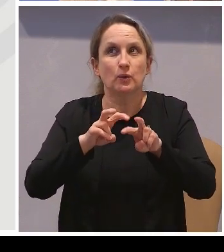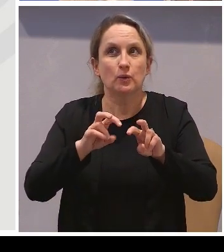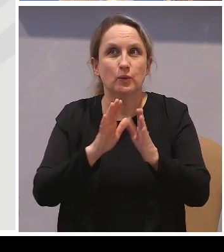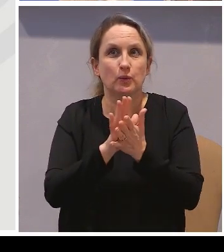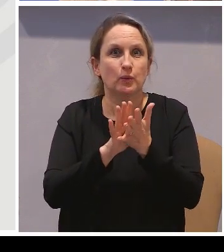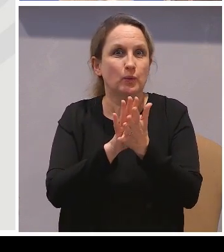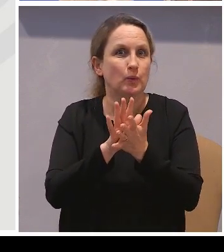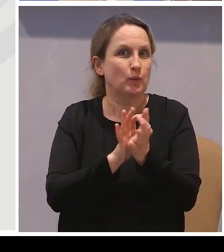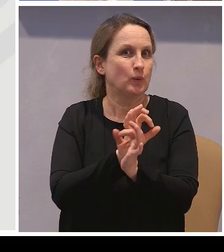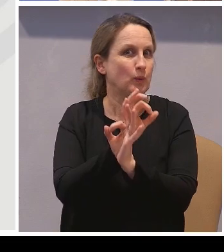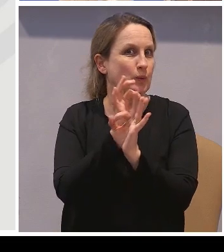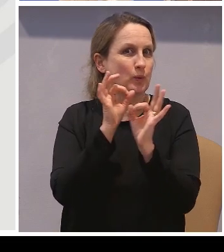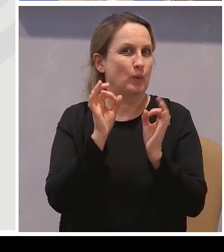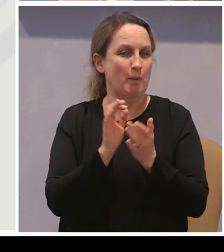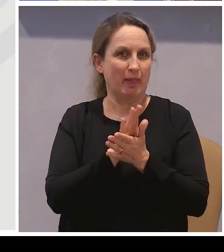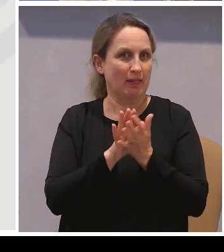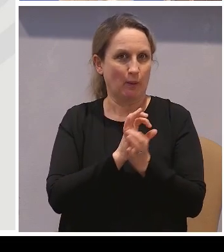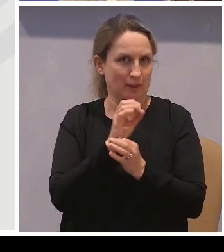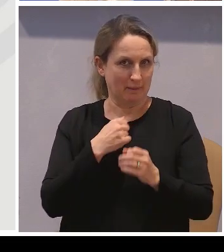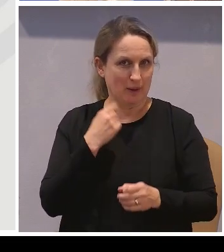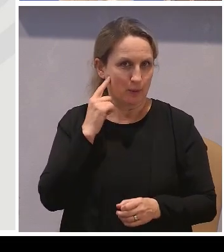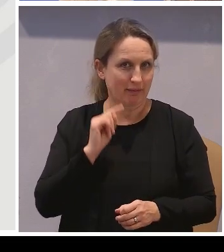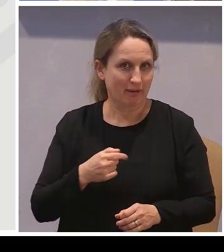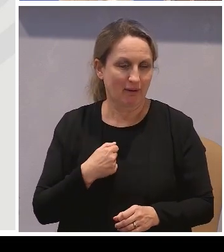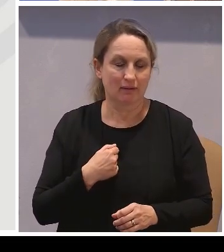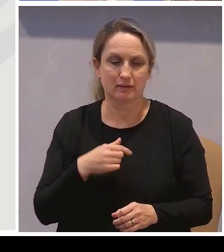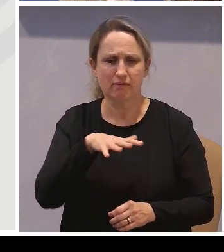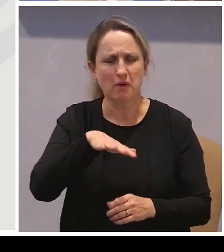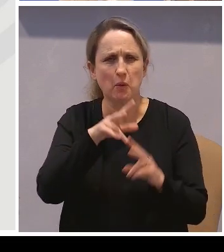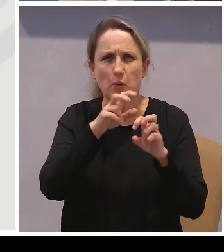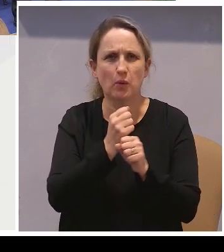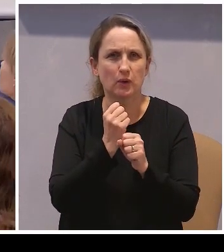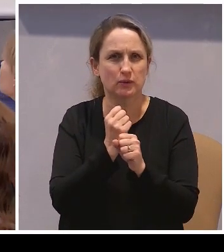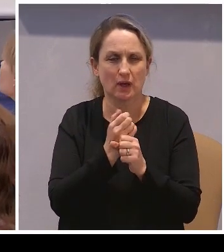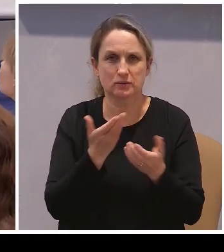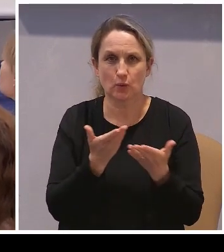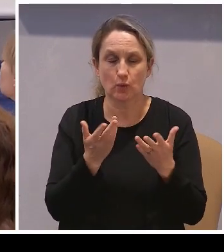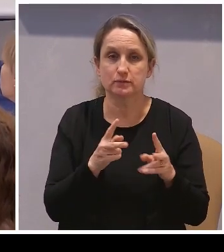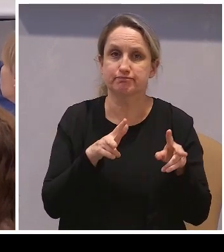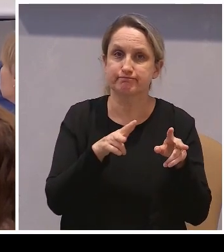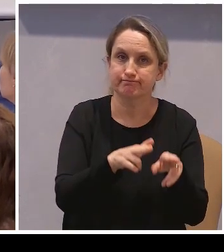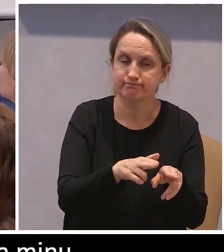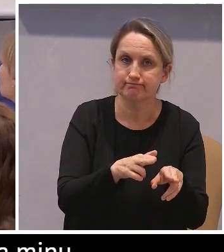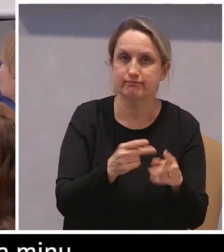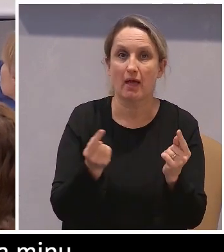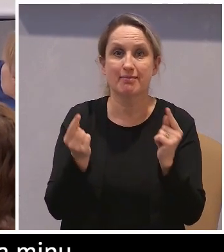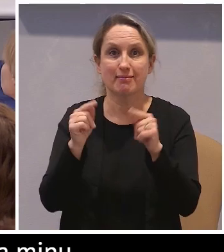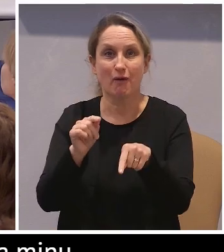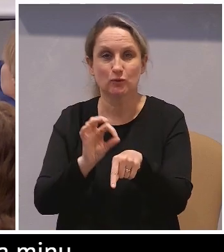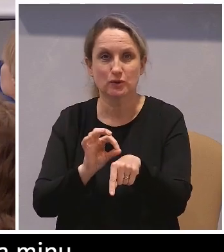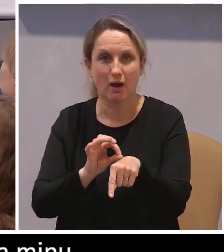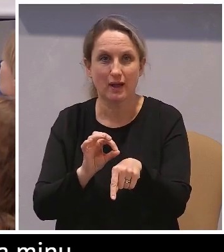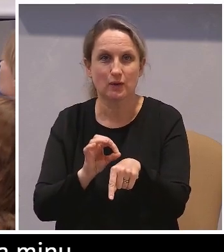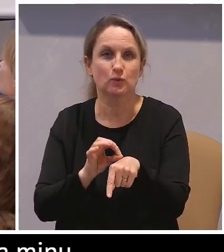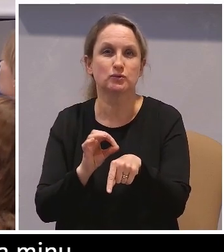medicine trials ongoing. Valdkonnad, kus uuringuid tehakse, on onkoloogia, nakkushaigused, 12 of them were being carried